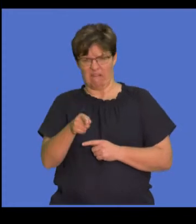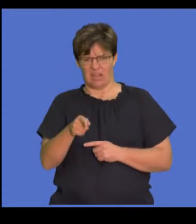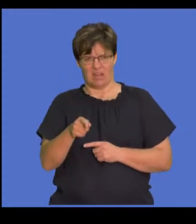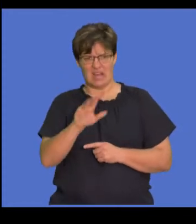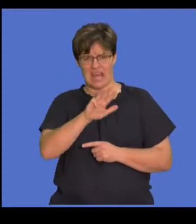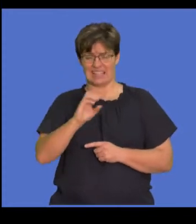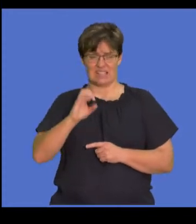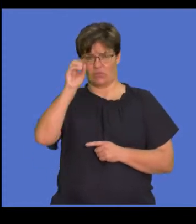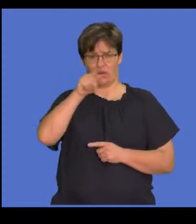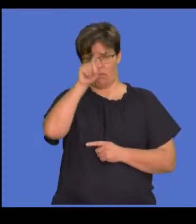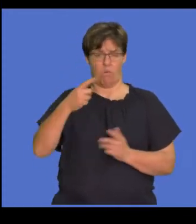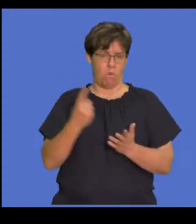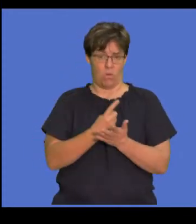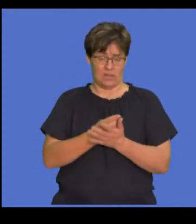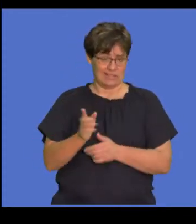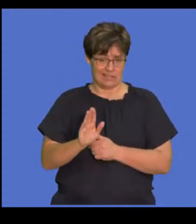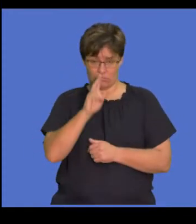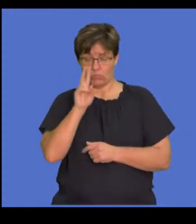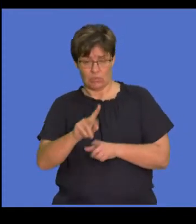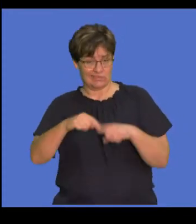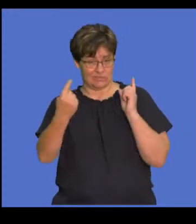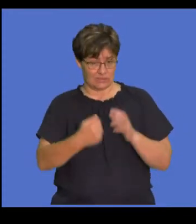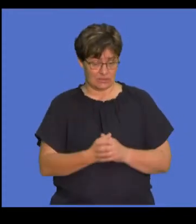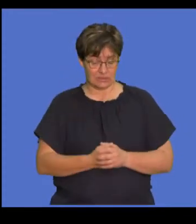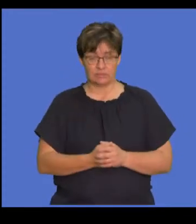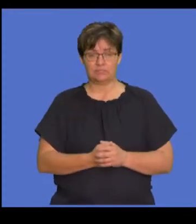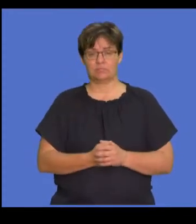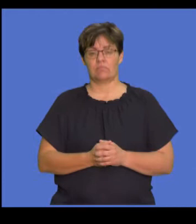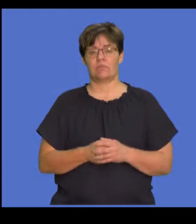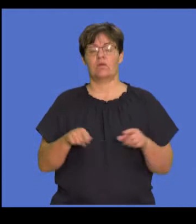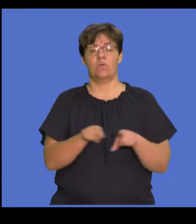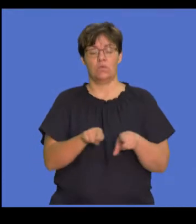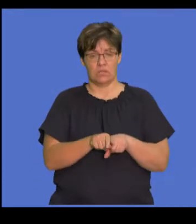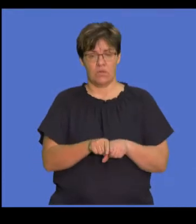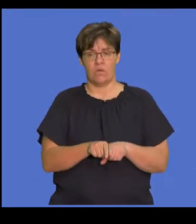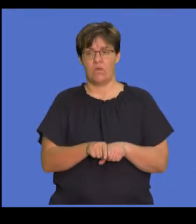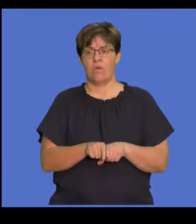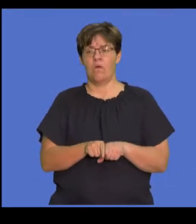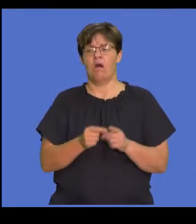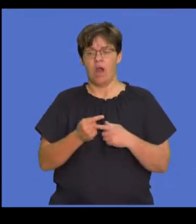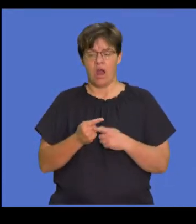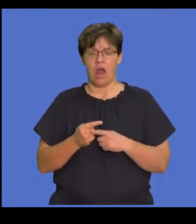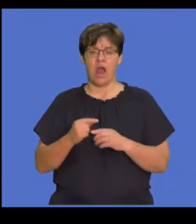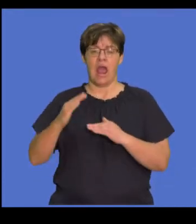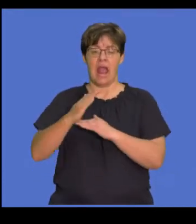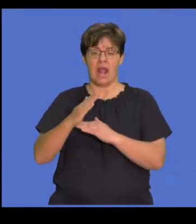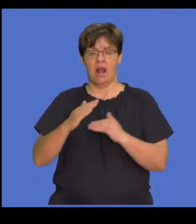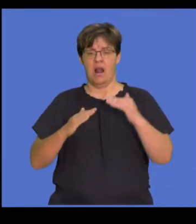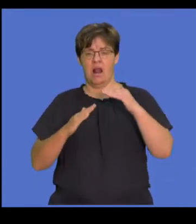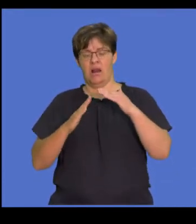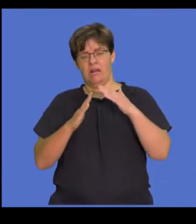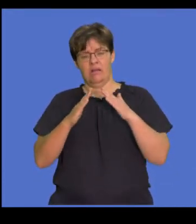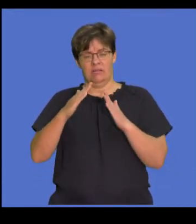about 90 degrees all the time there. So also two other acute angles, remember